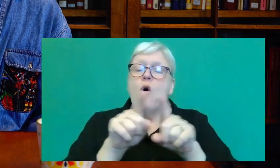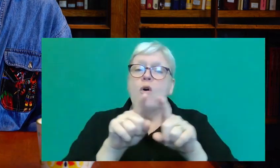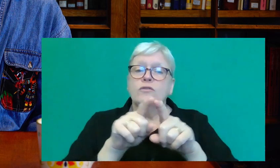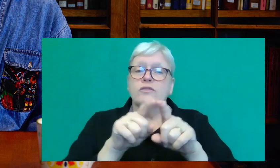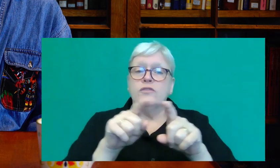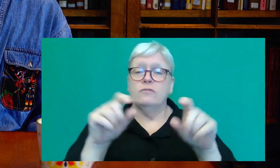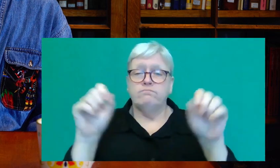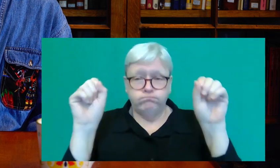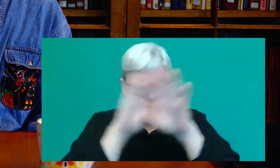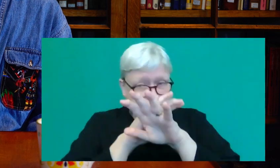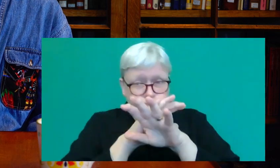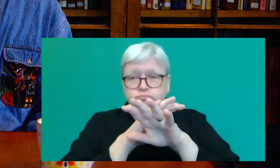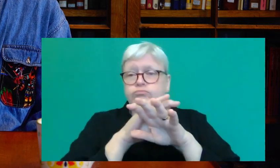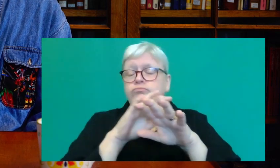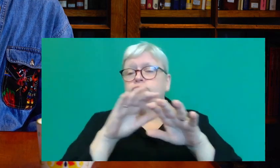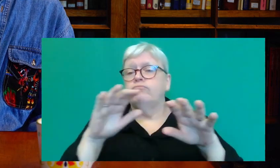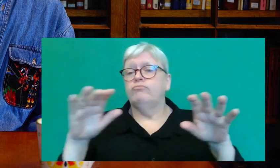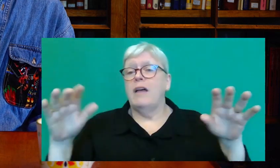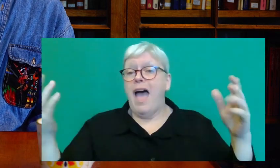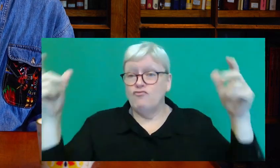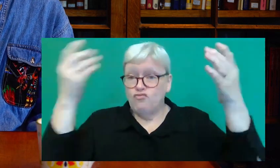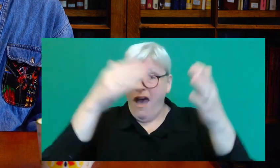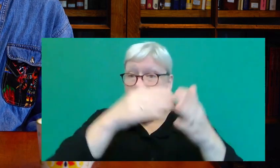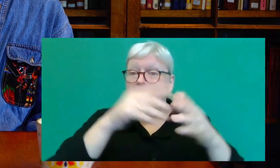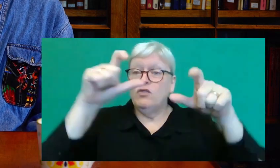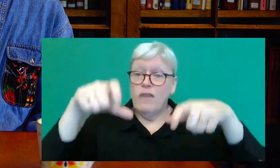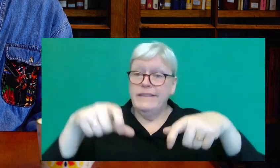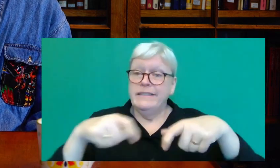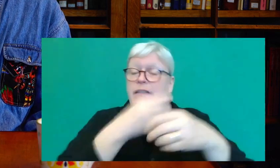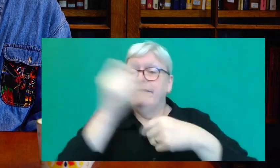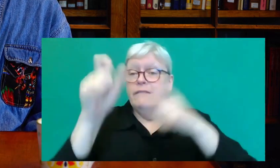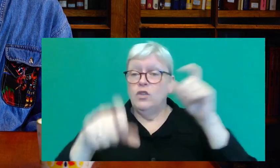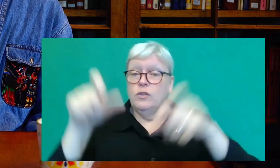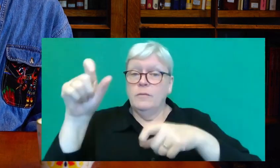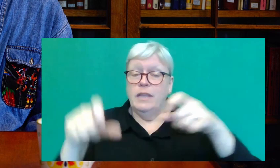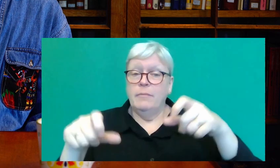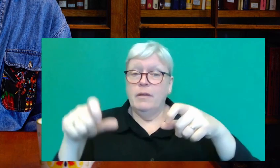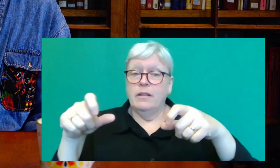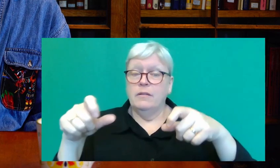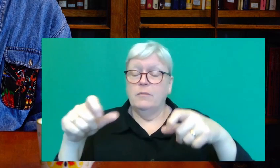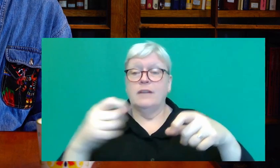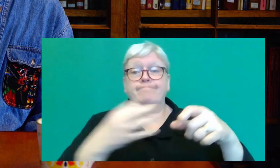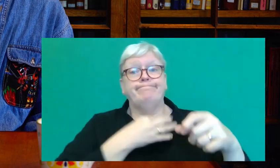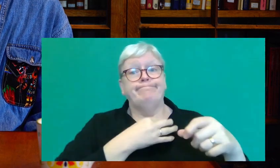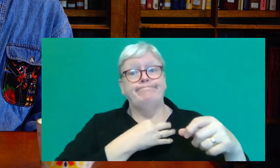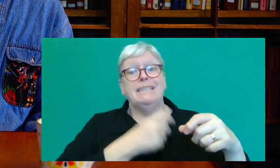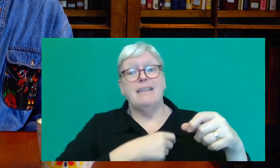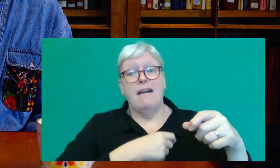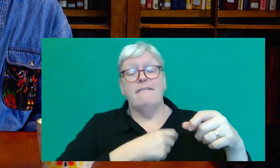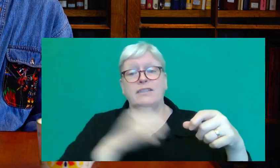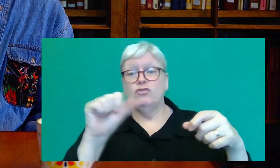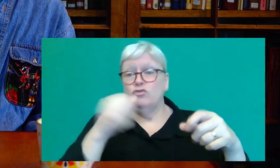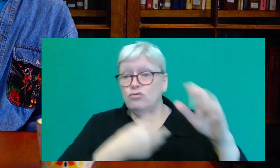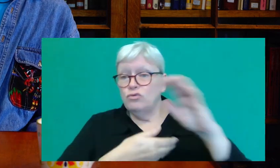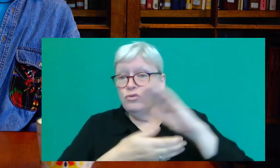So I found myself on residency. A few people were, I guess, trepidatious, thinking, should you really be going into this place of